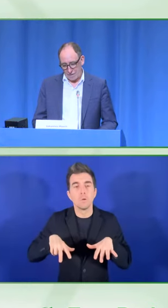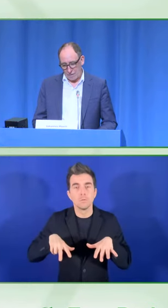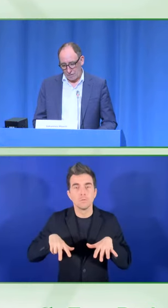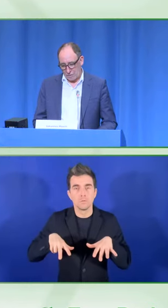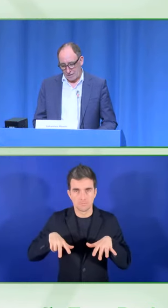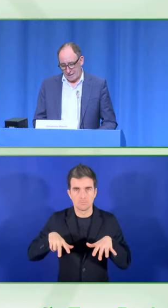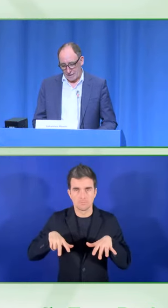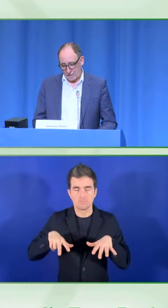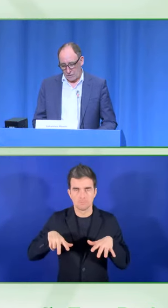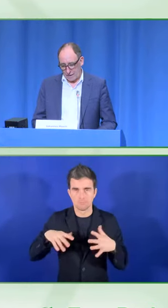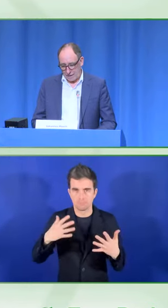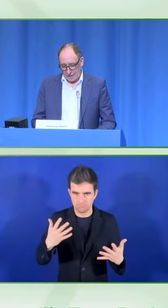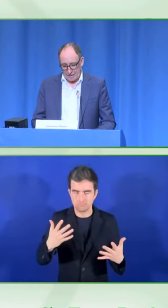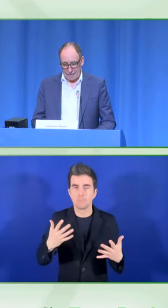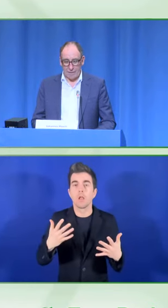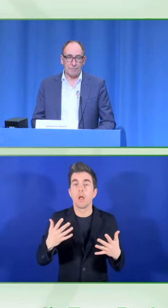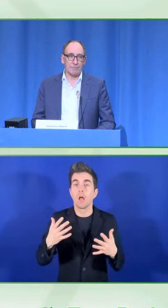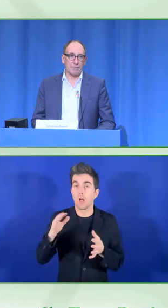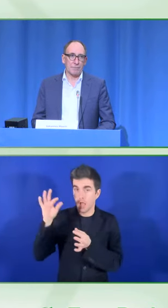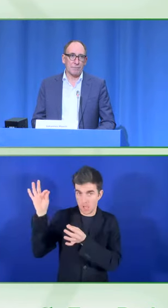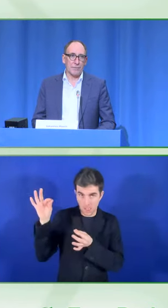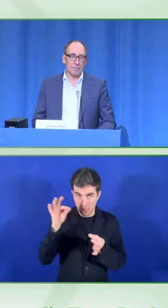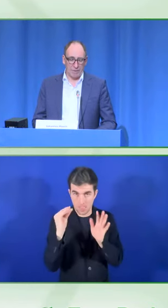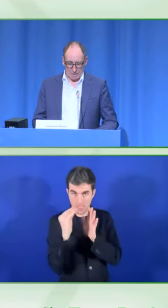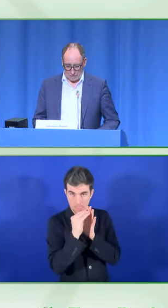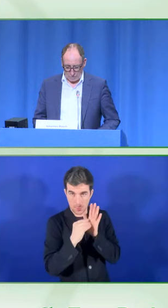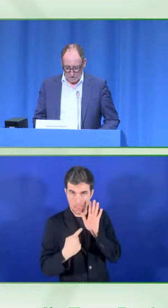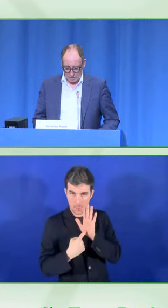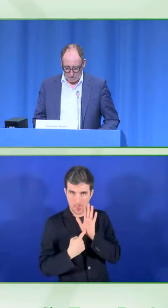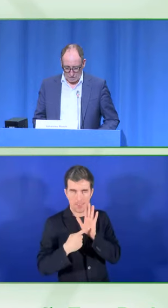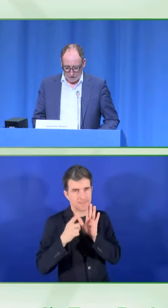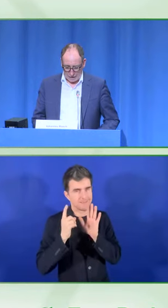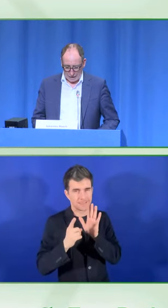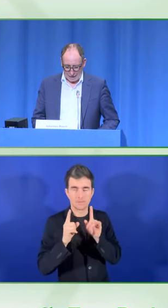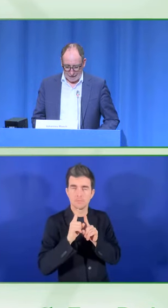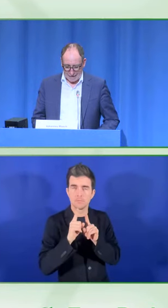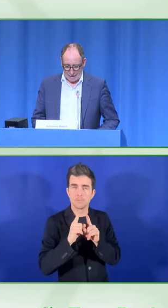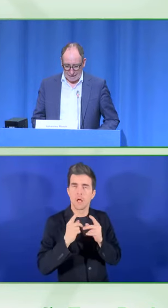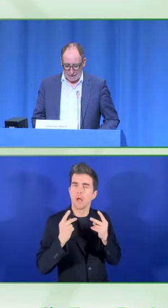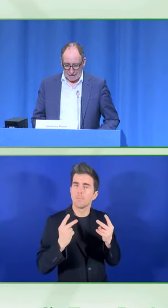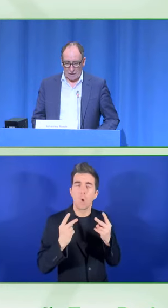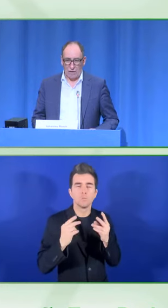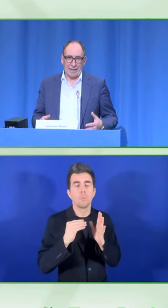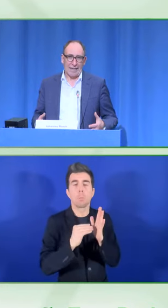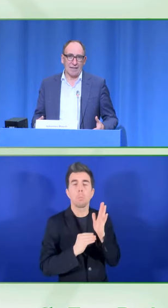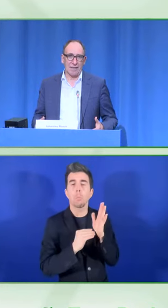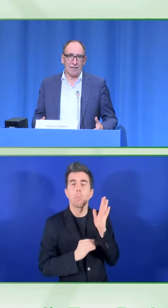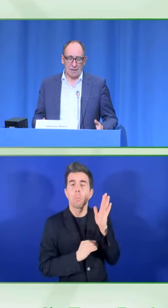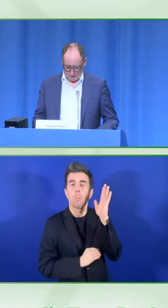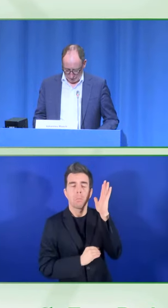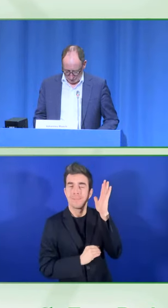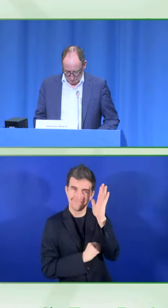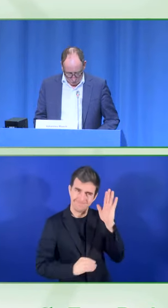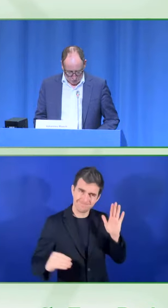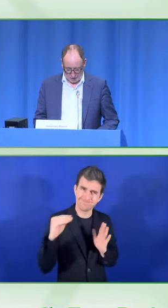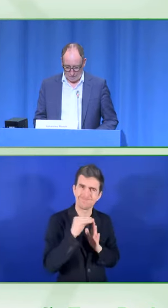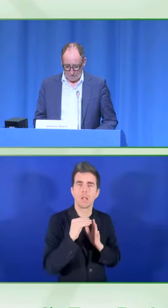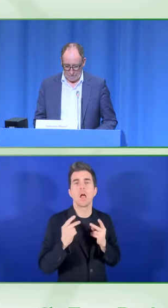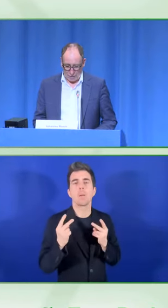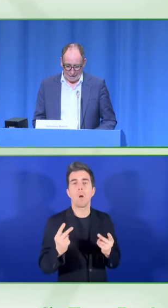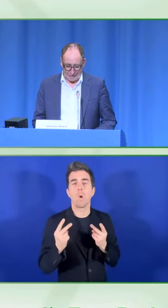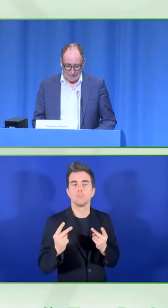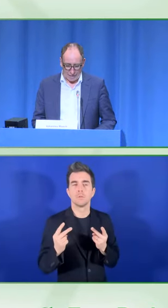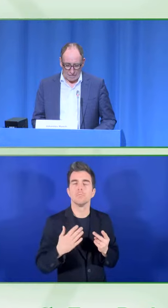my ministry not only as a coordinating, but also as a connecting